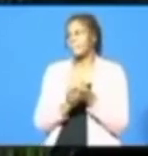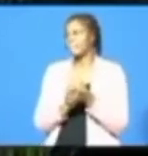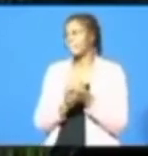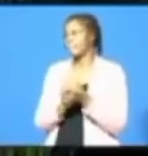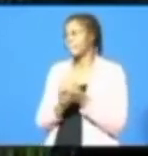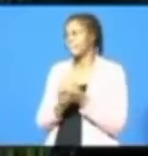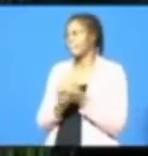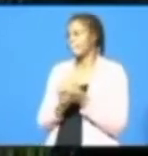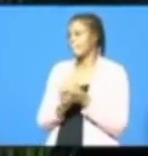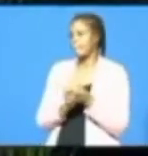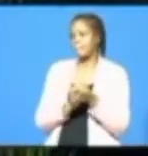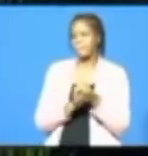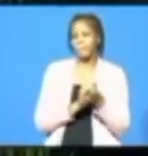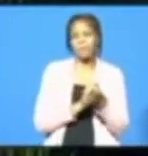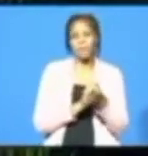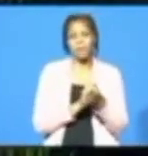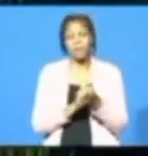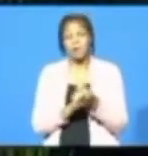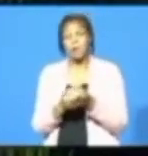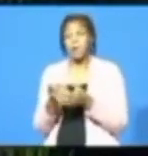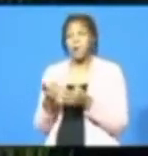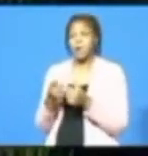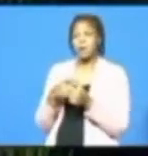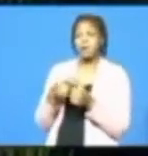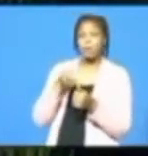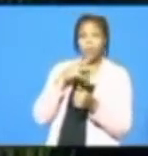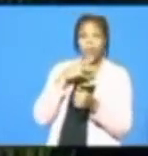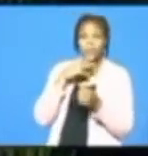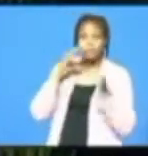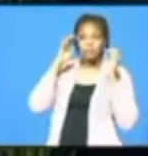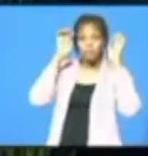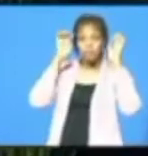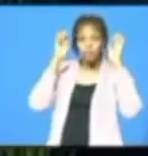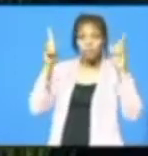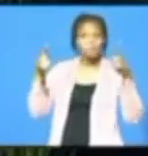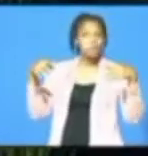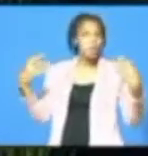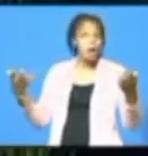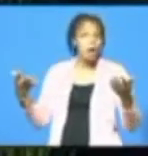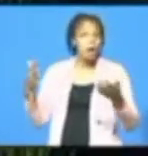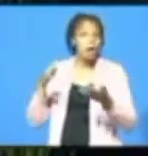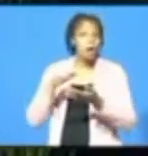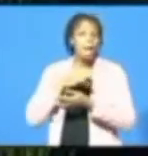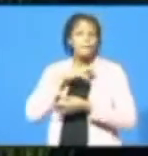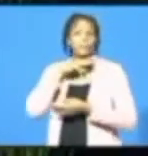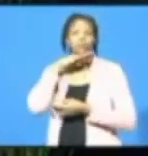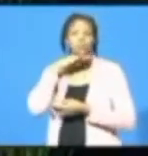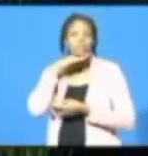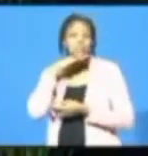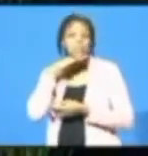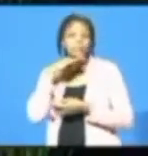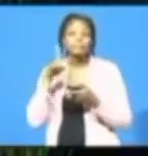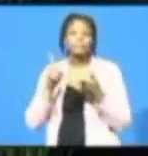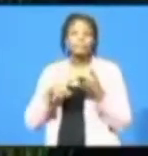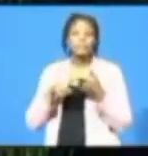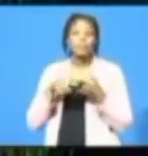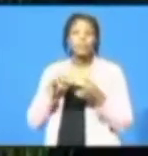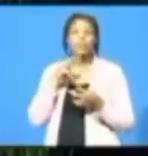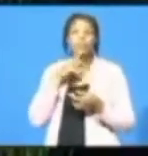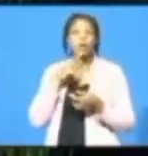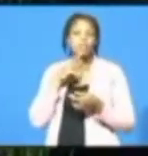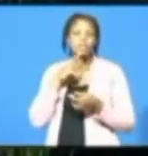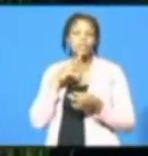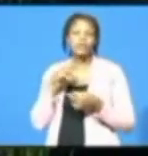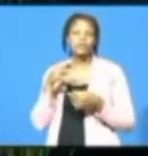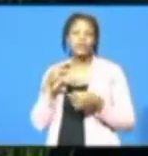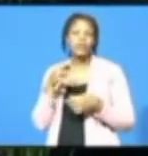The waters of education are polluted. The waters of religion